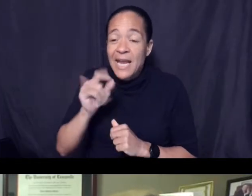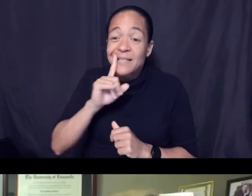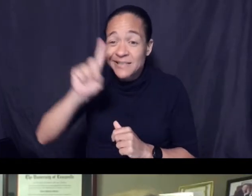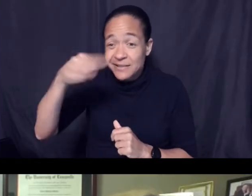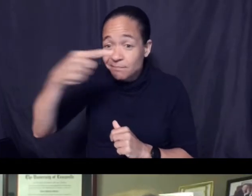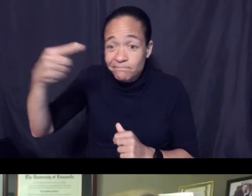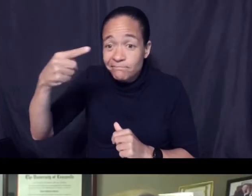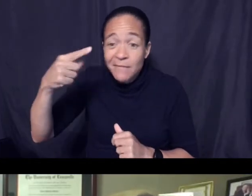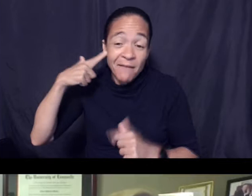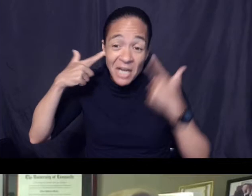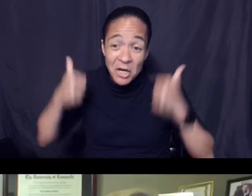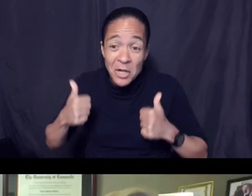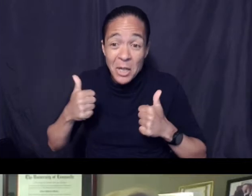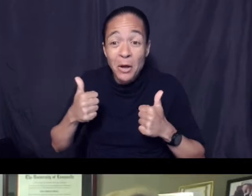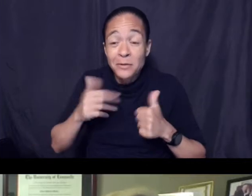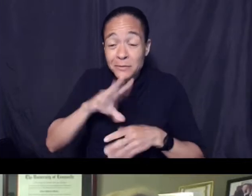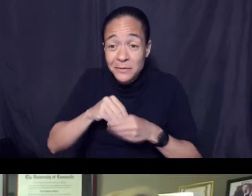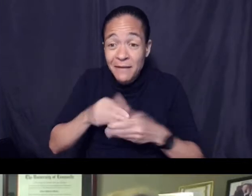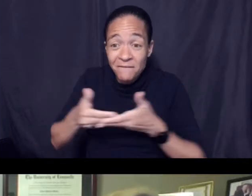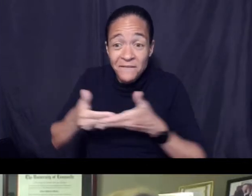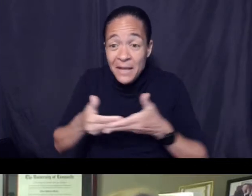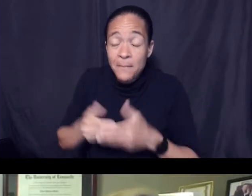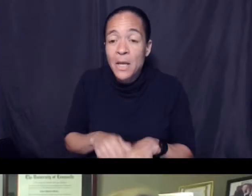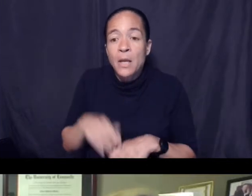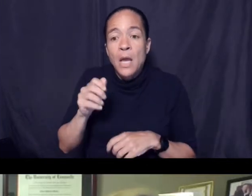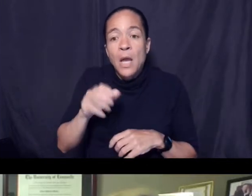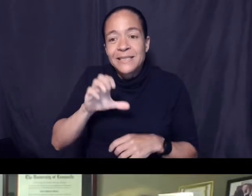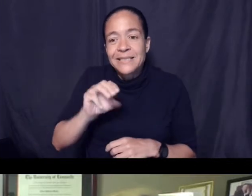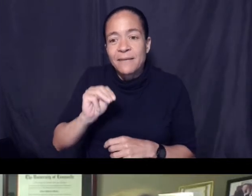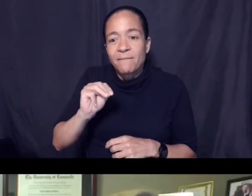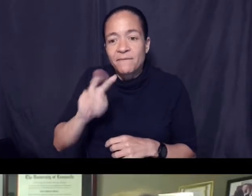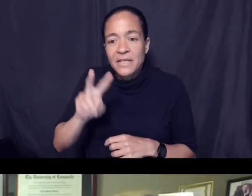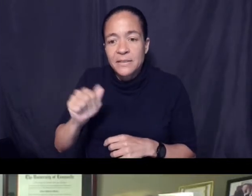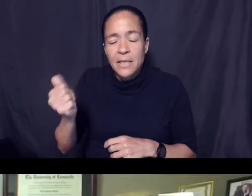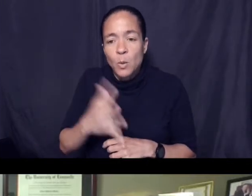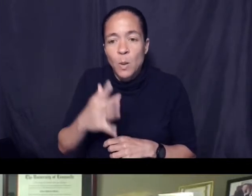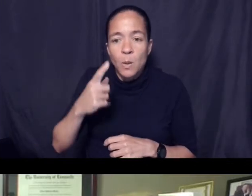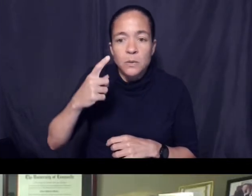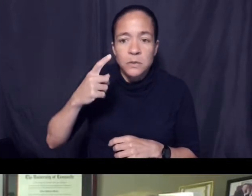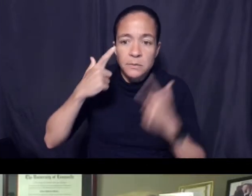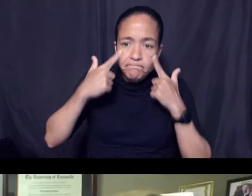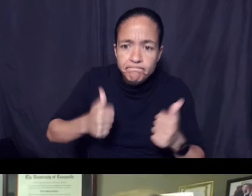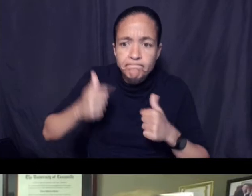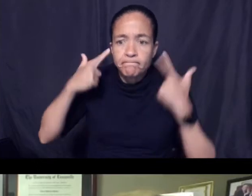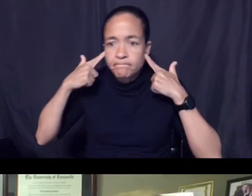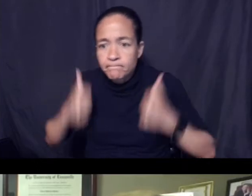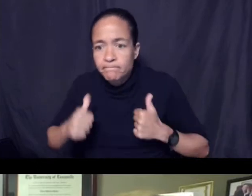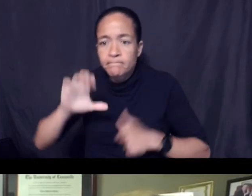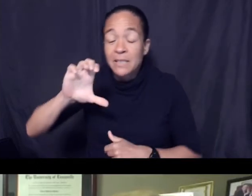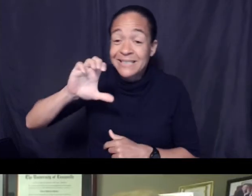loss. CMV may cause vision loss, mental disability, microcephaly, cerebral